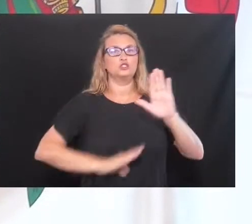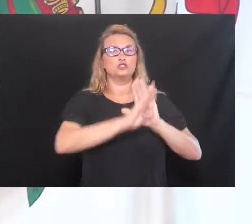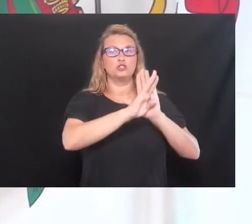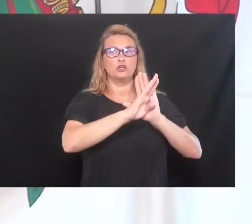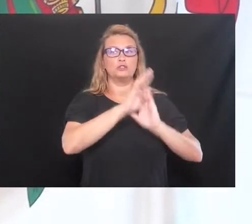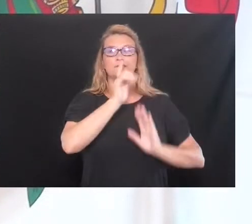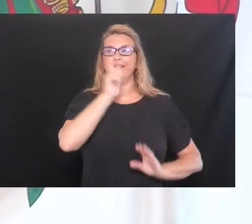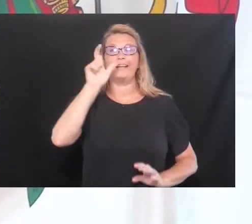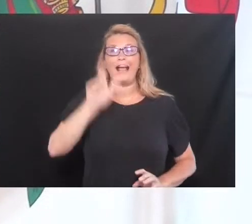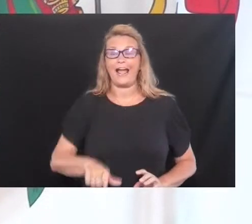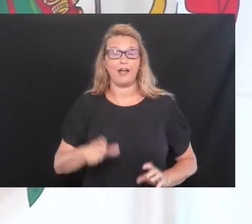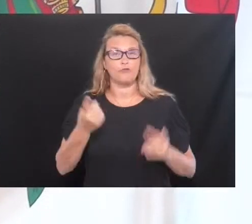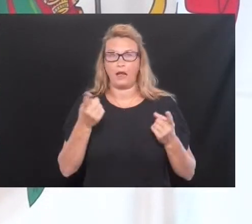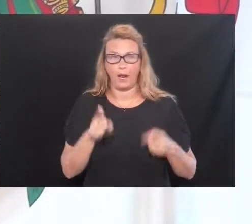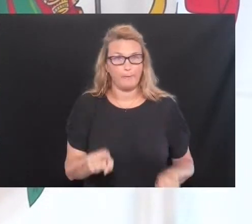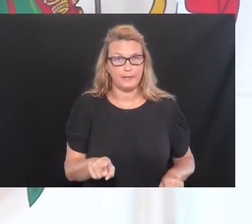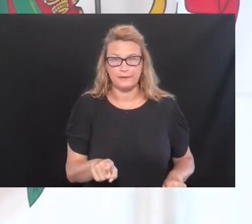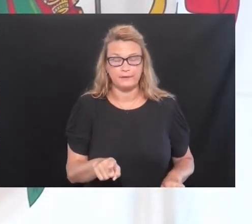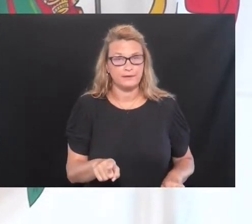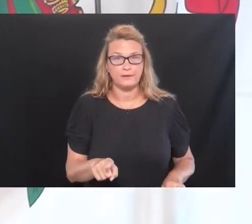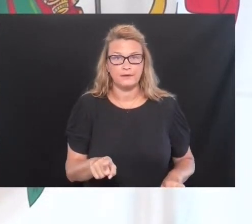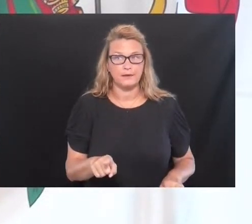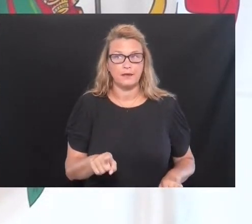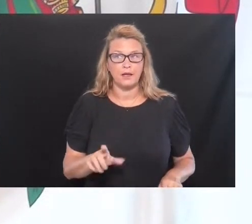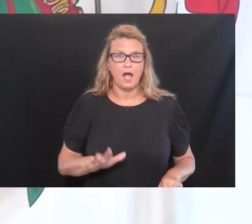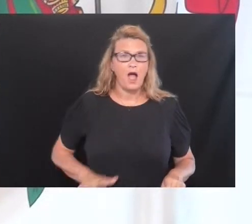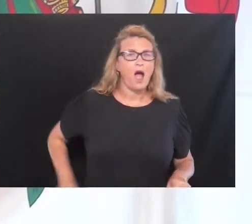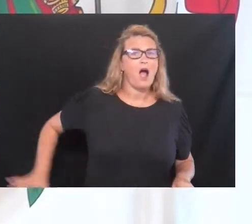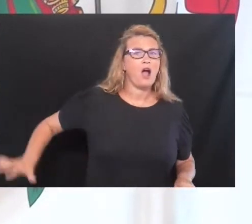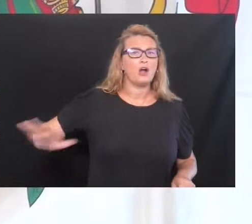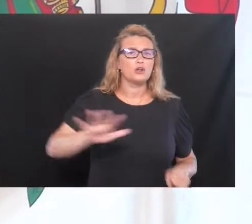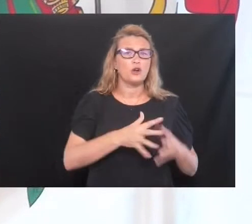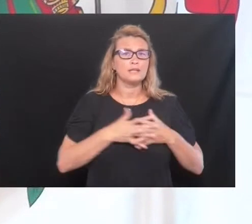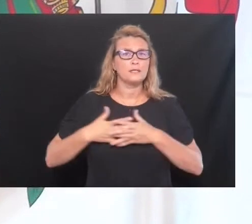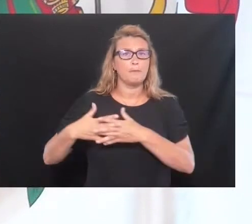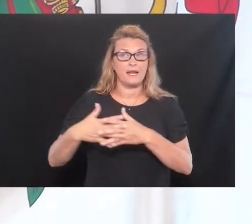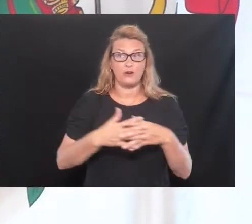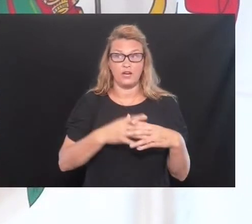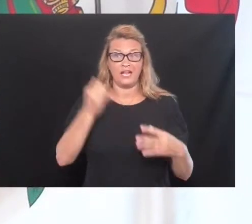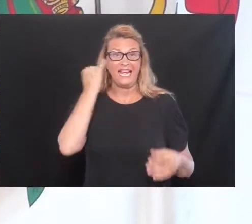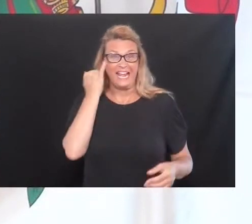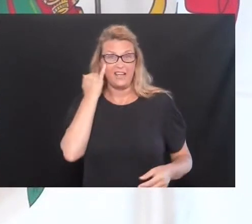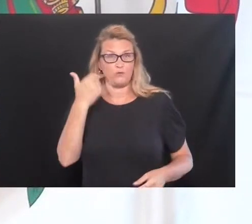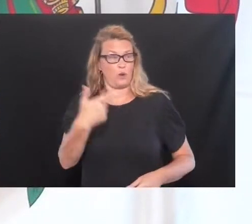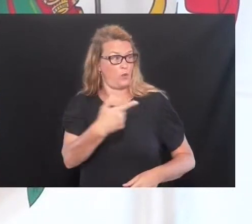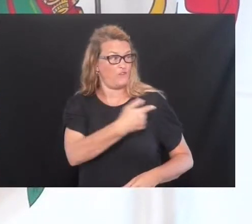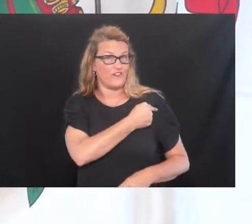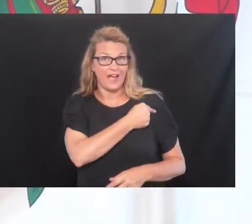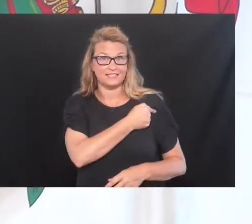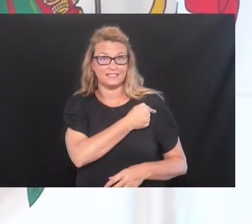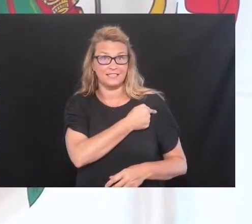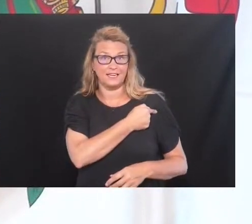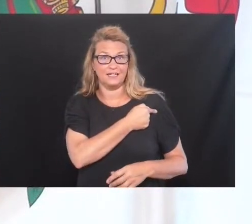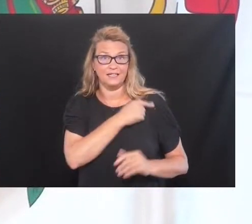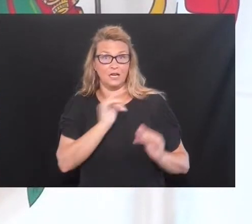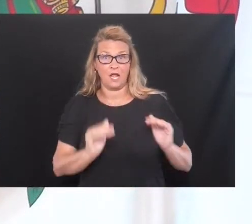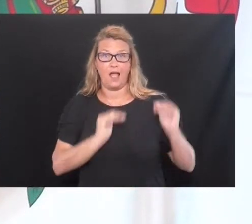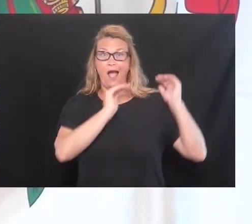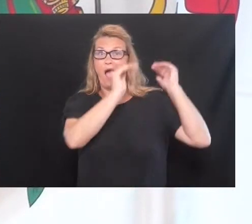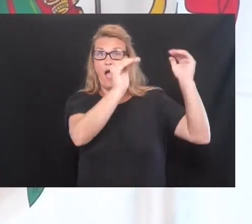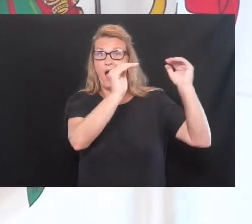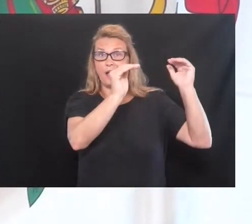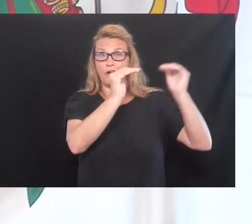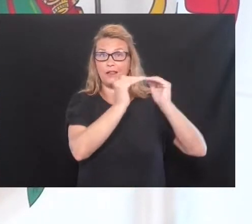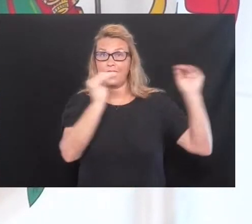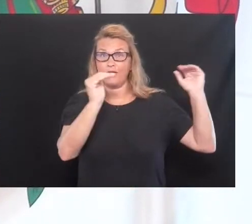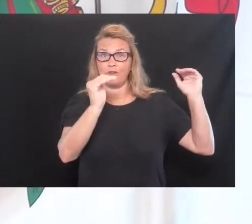that. It didn't have to happen. All across America, if we would have been vaccinated to the levels that we could have been,